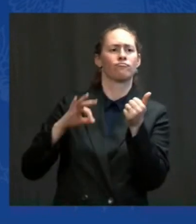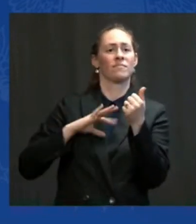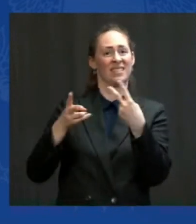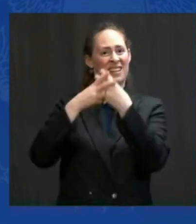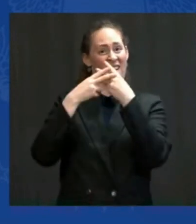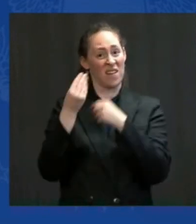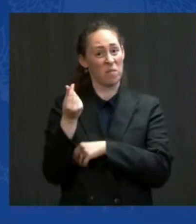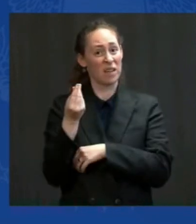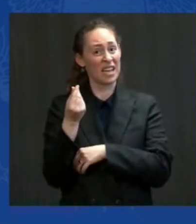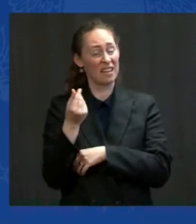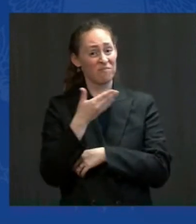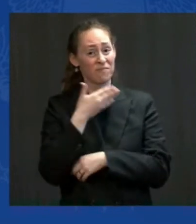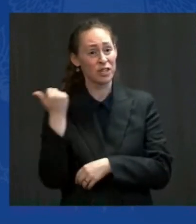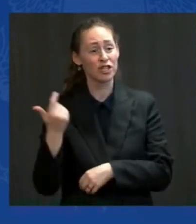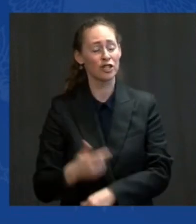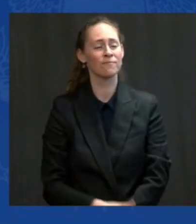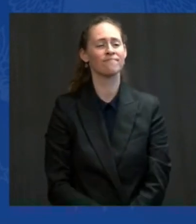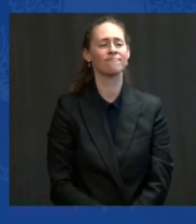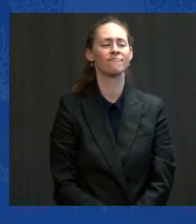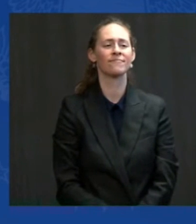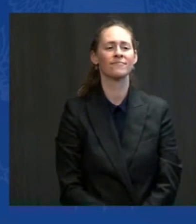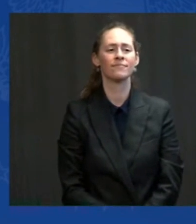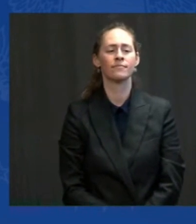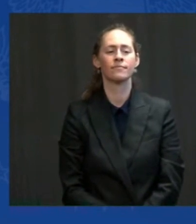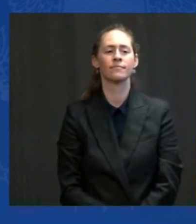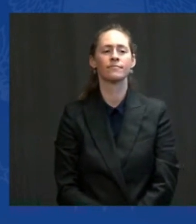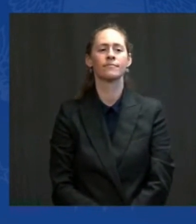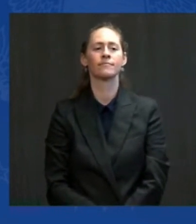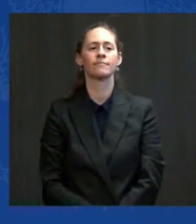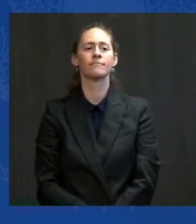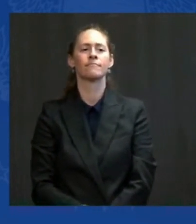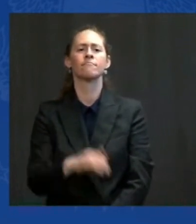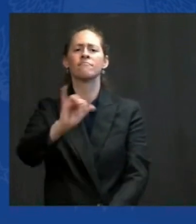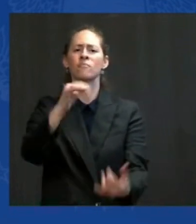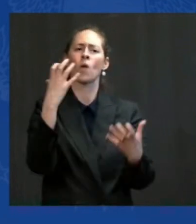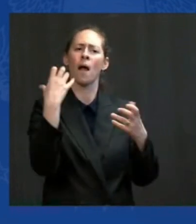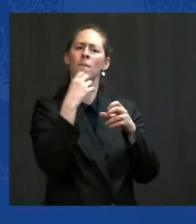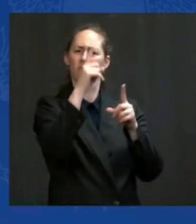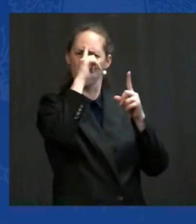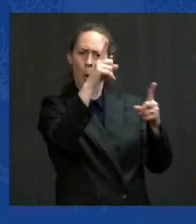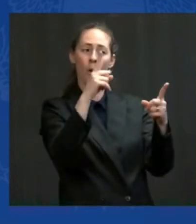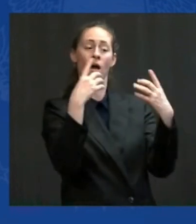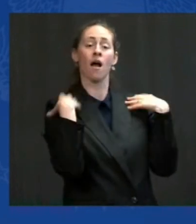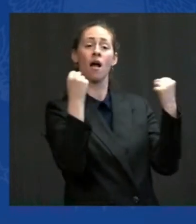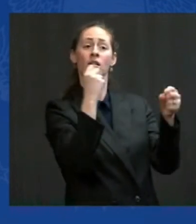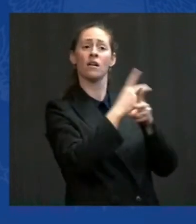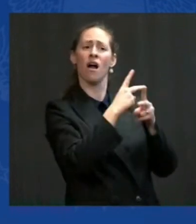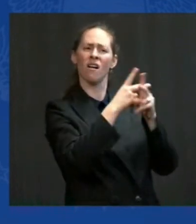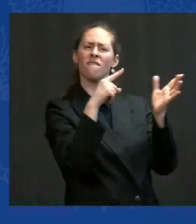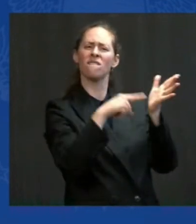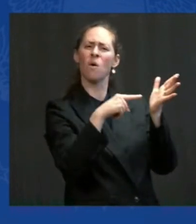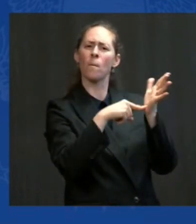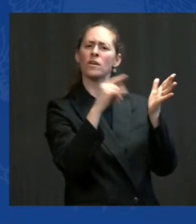We also need to continue to make health care more affordable. When we lowered premiums and expanded coverage for the My American